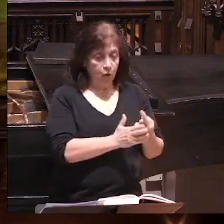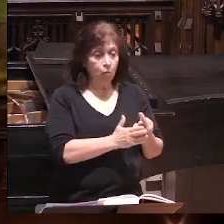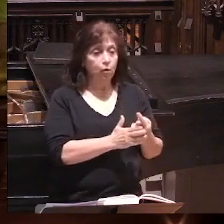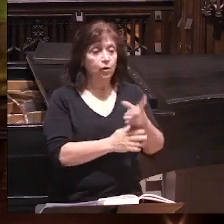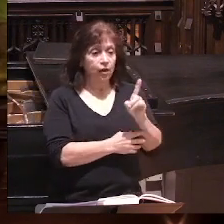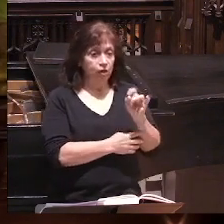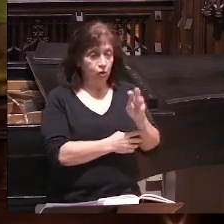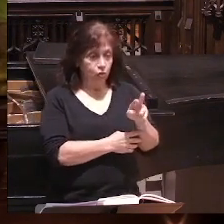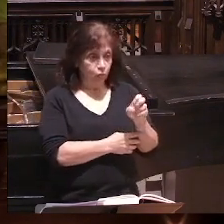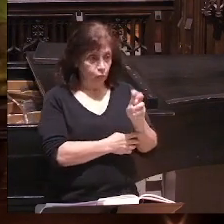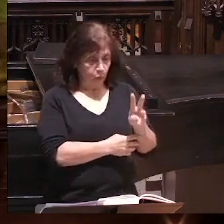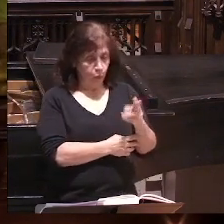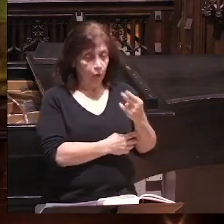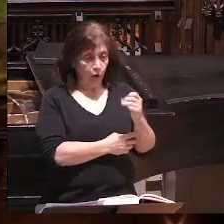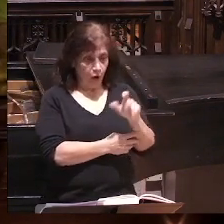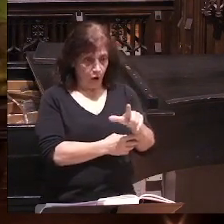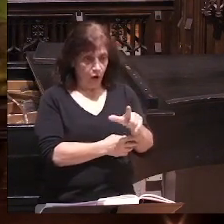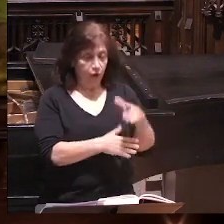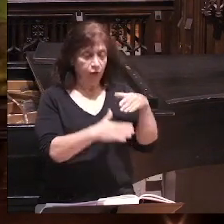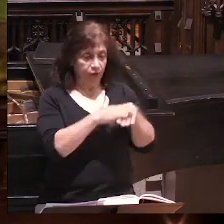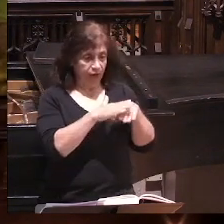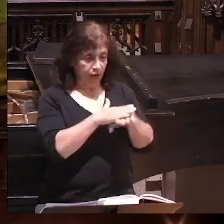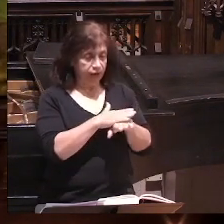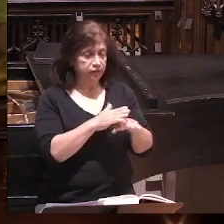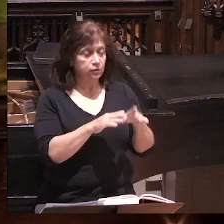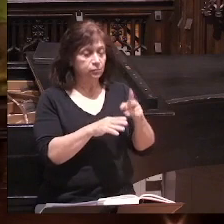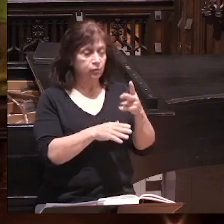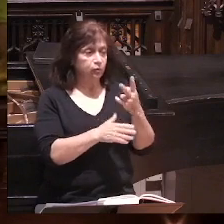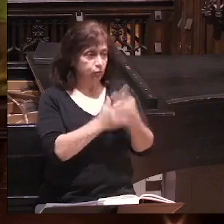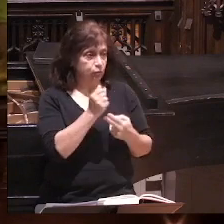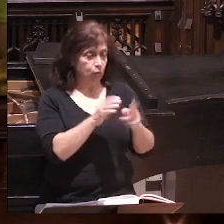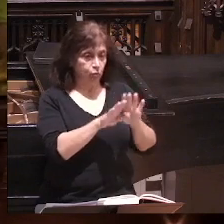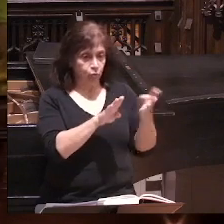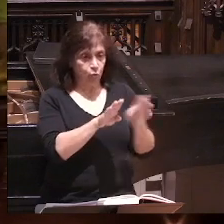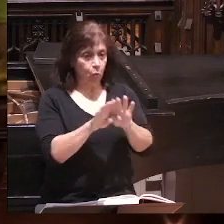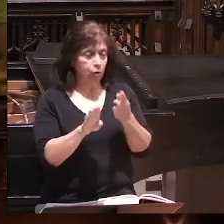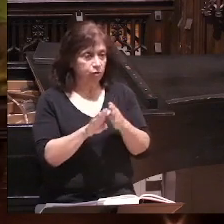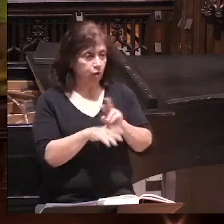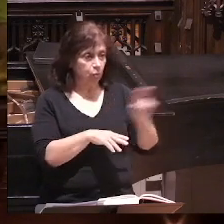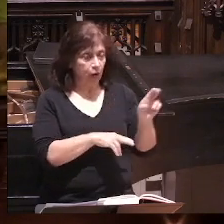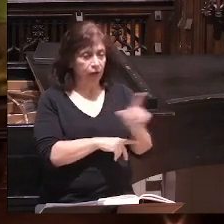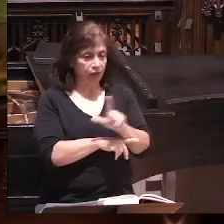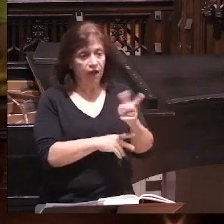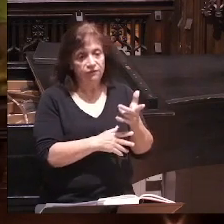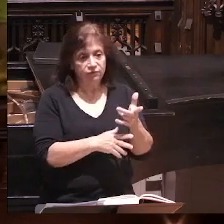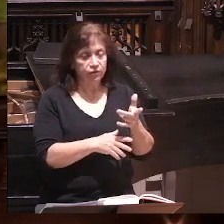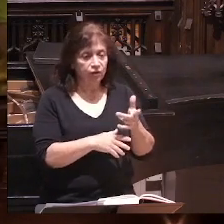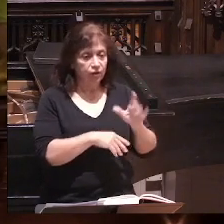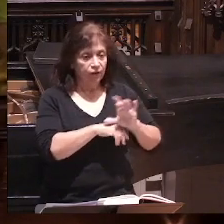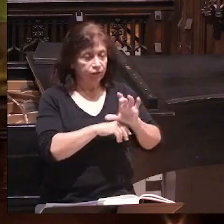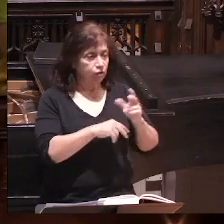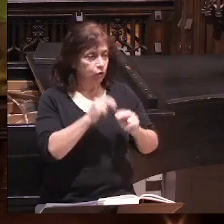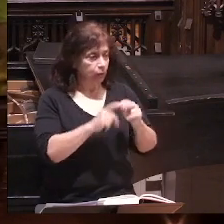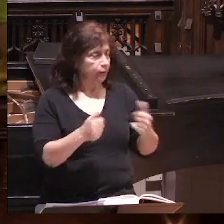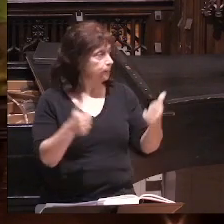Drew Hall. You can access Drew Hall by either door to the right or left of the